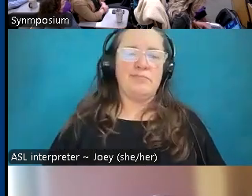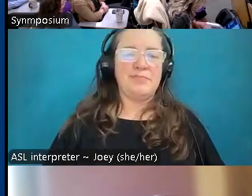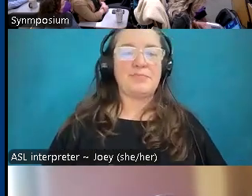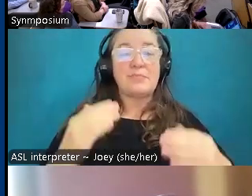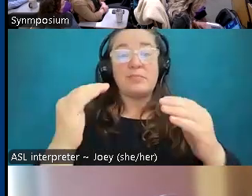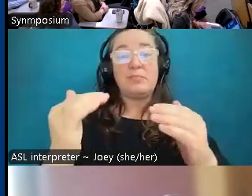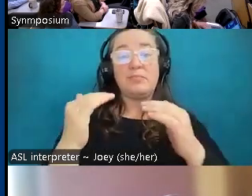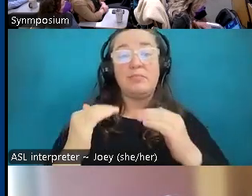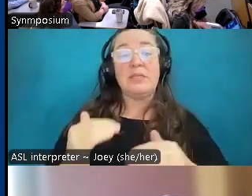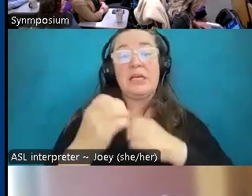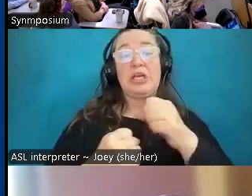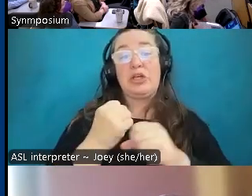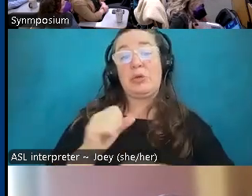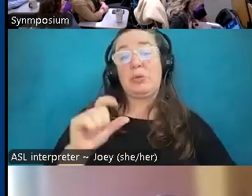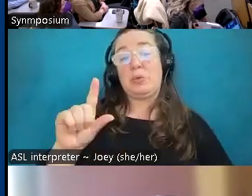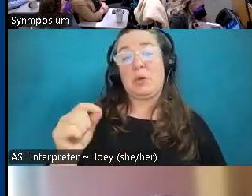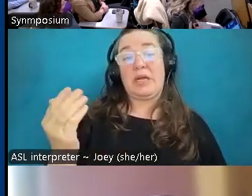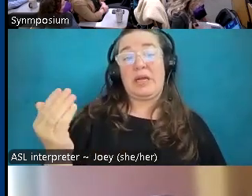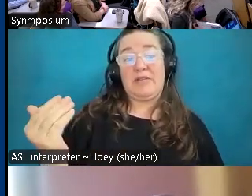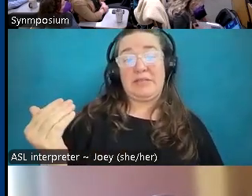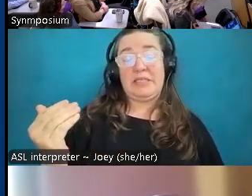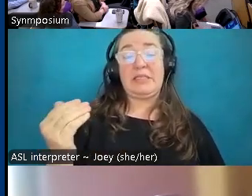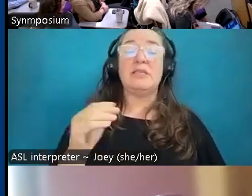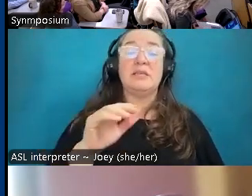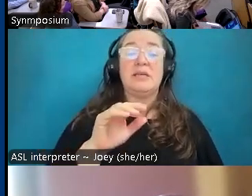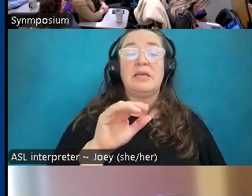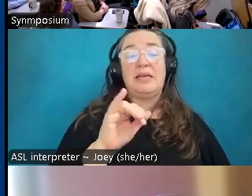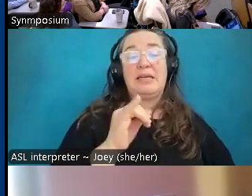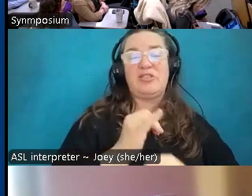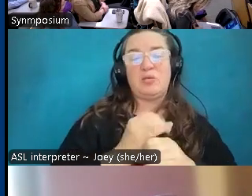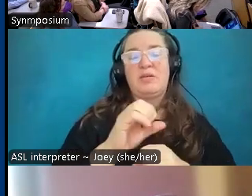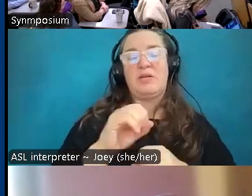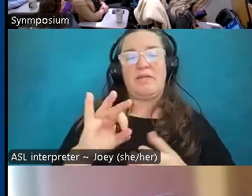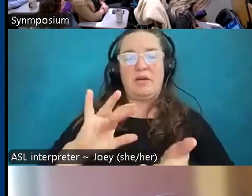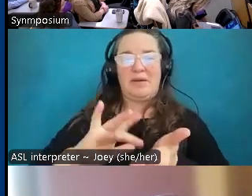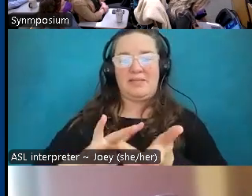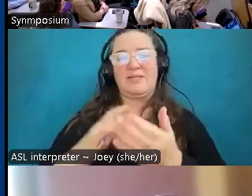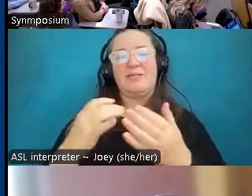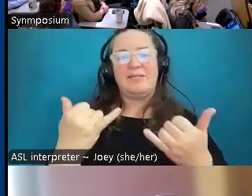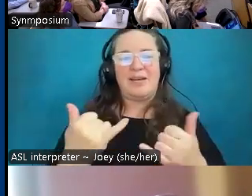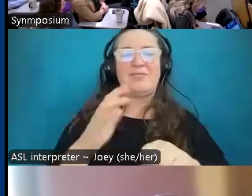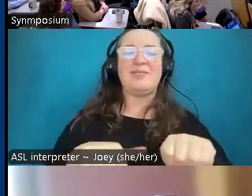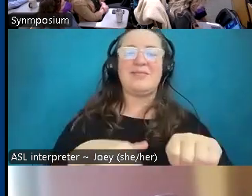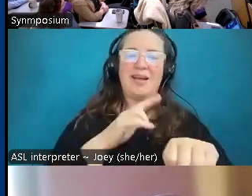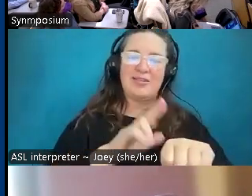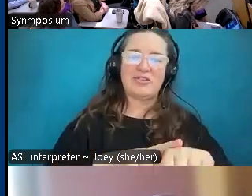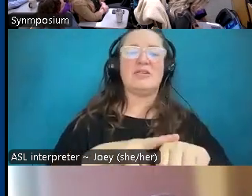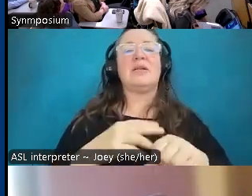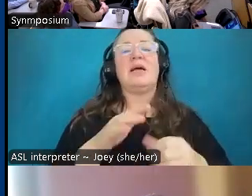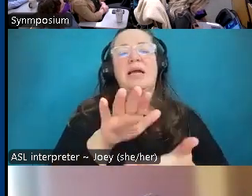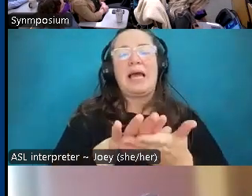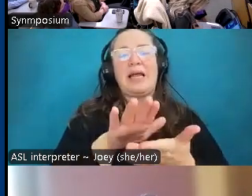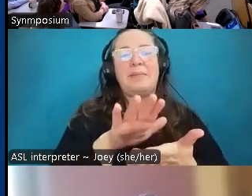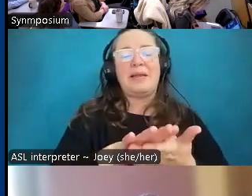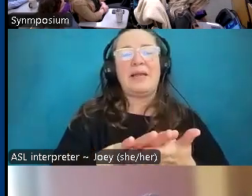In 2015, the Institute of Medicine, which is now the National Academy of Science, Engineering, and Medicine,